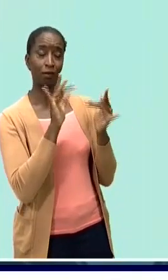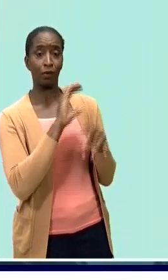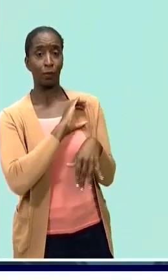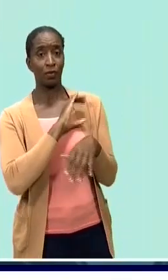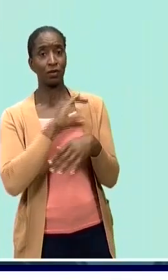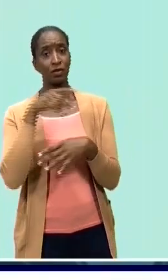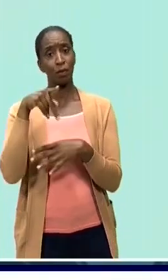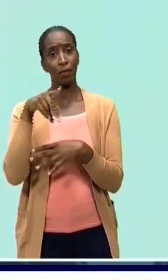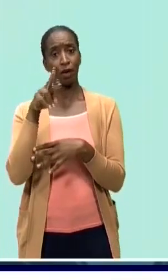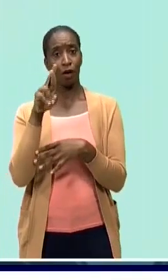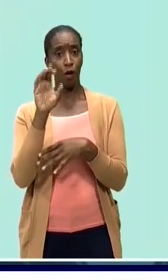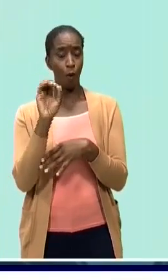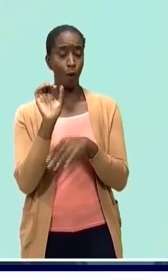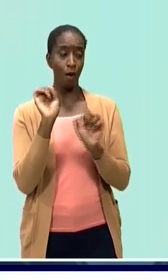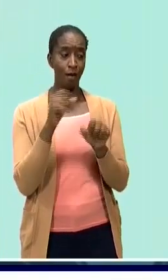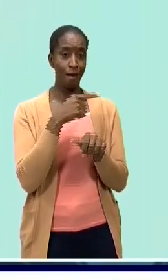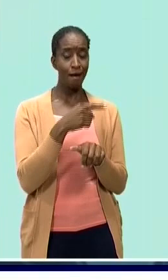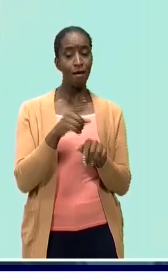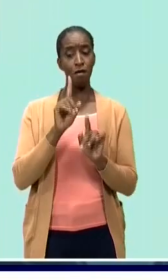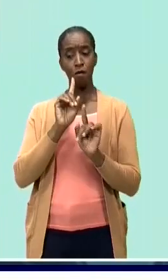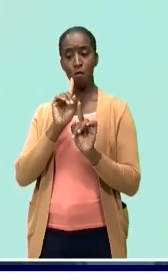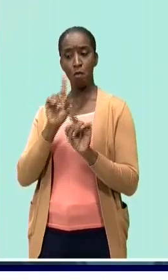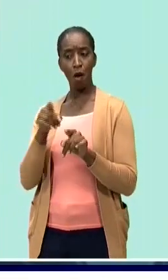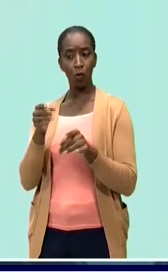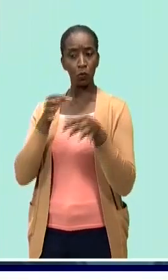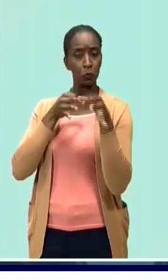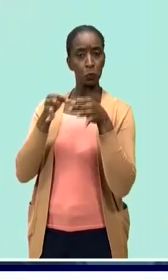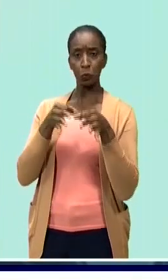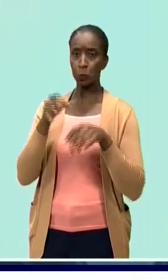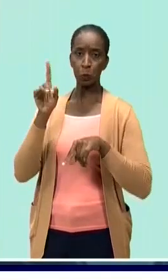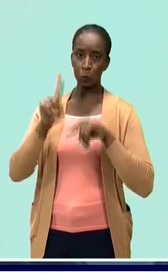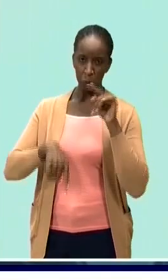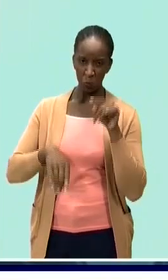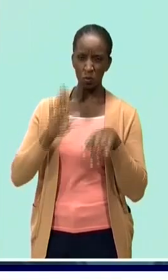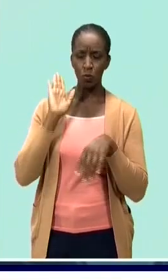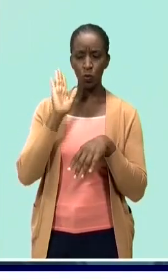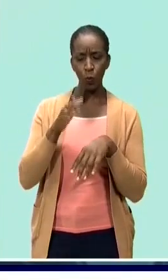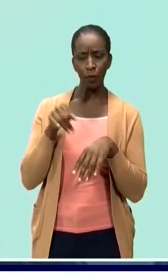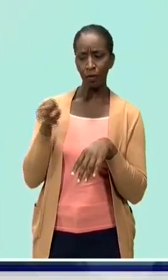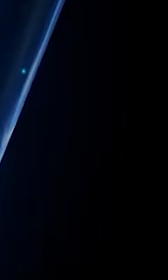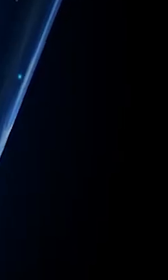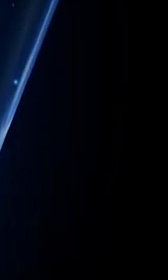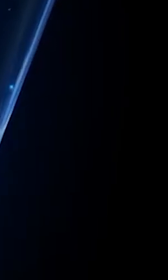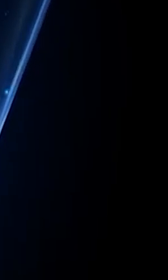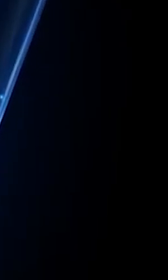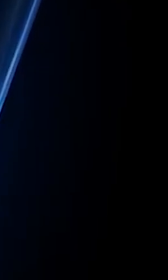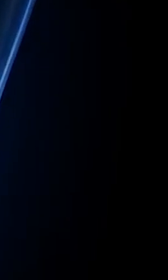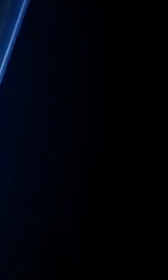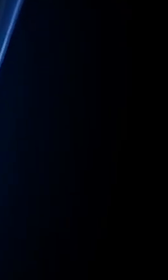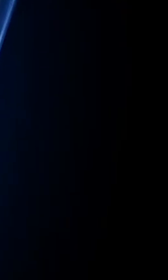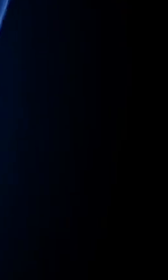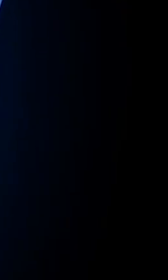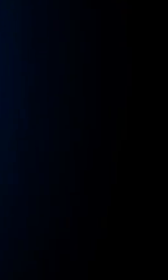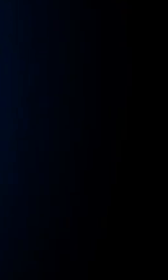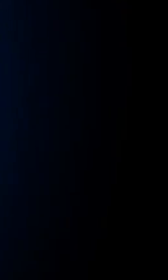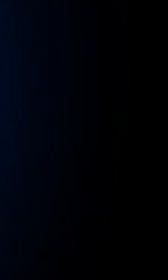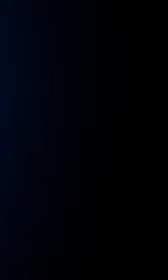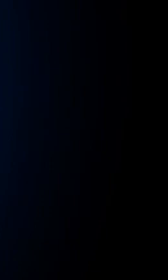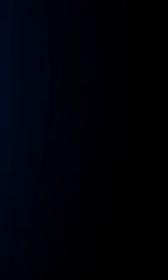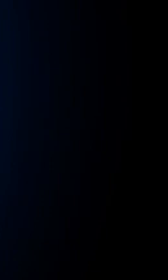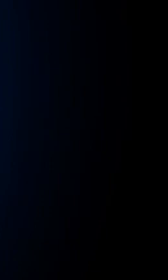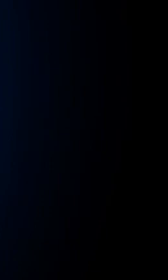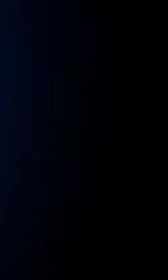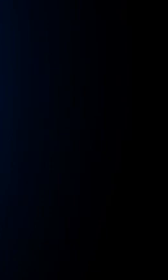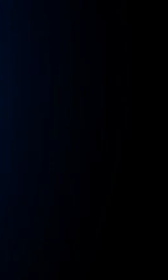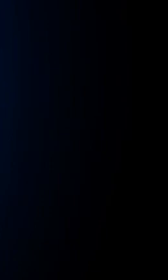offer an immediate comment on the matter, but said that he would follow up on those reports. Sign up today to catch all the